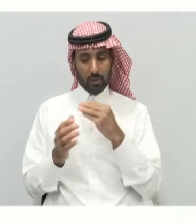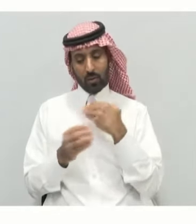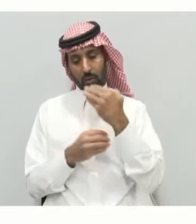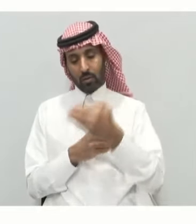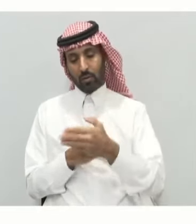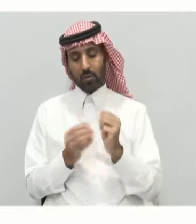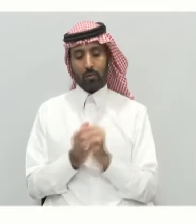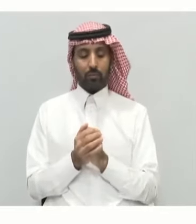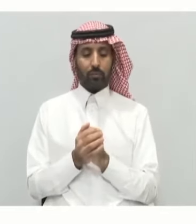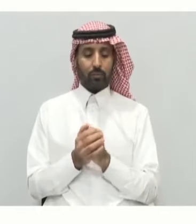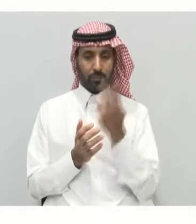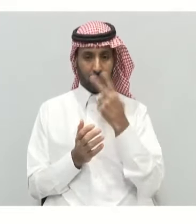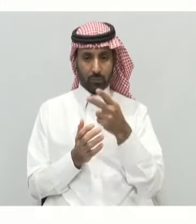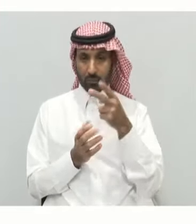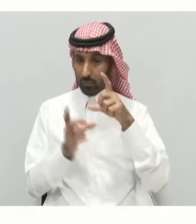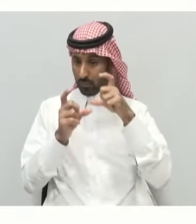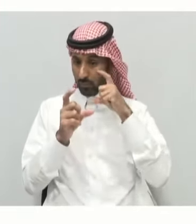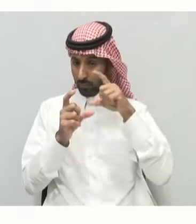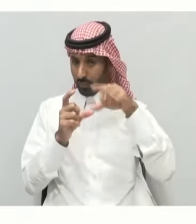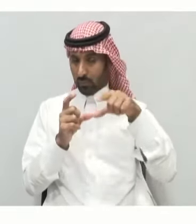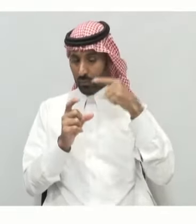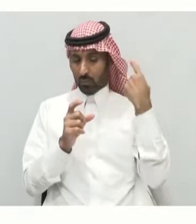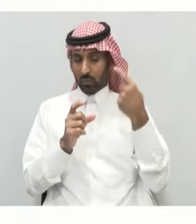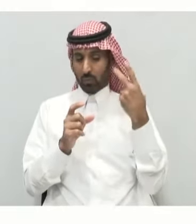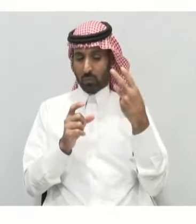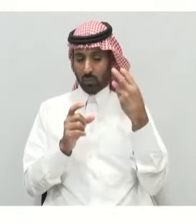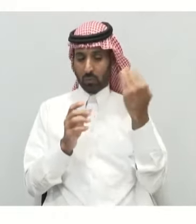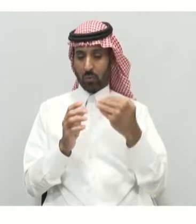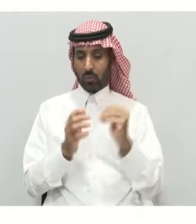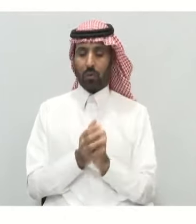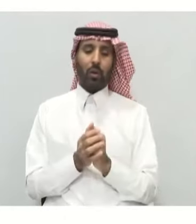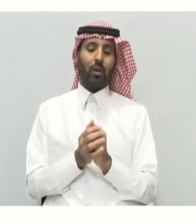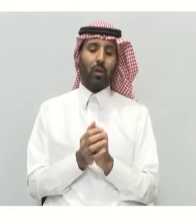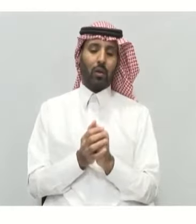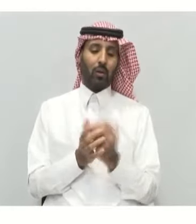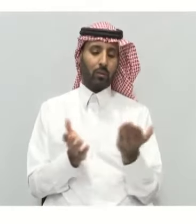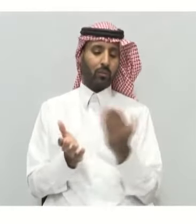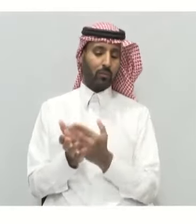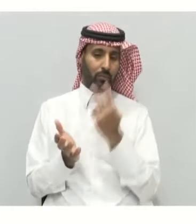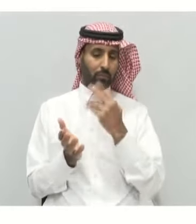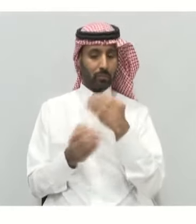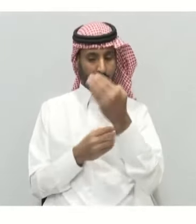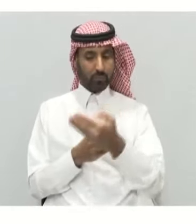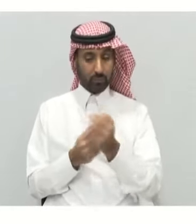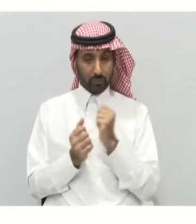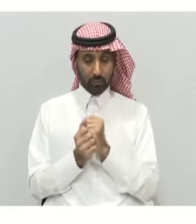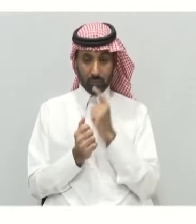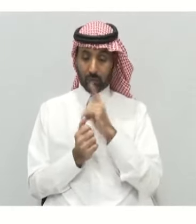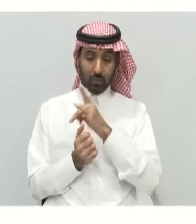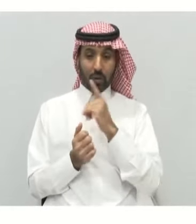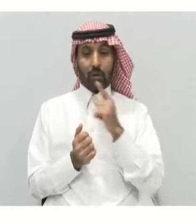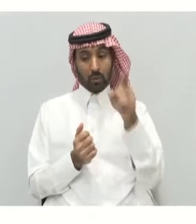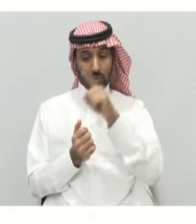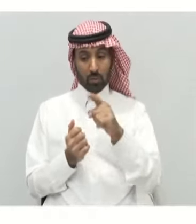certain pronoun as we have explained with the verbs. And also, not only this, but also with